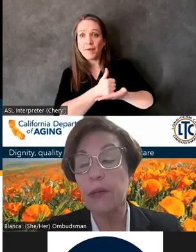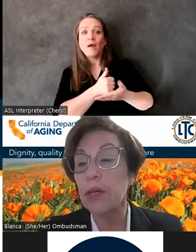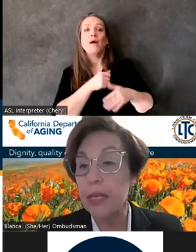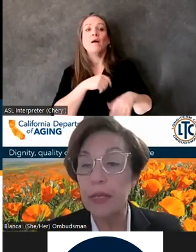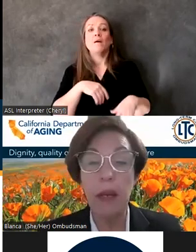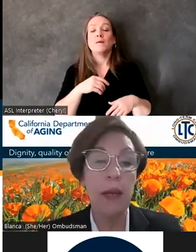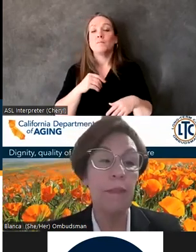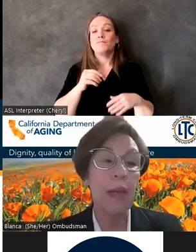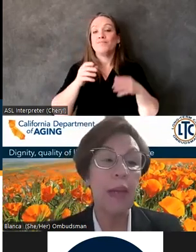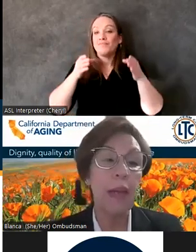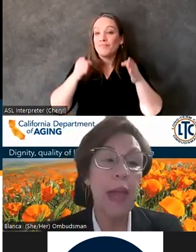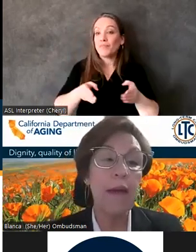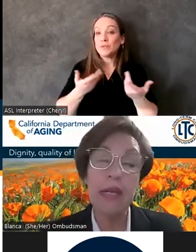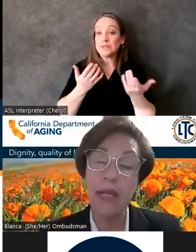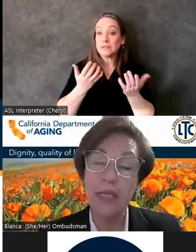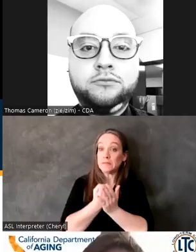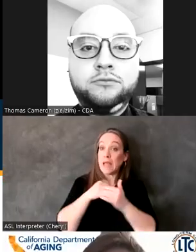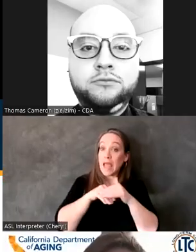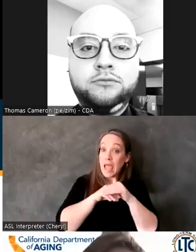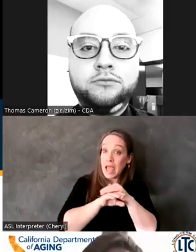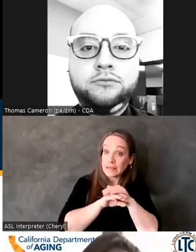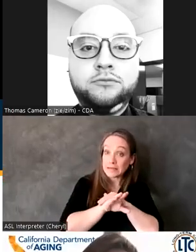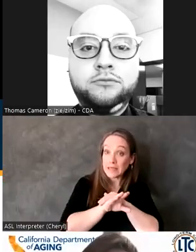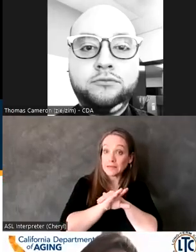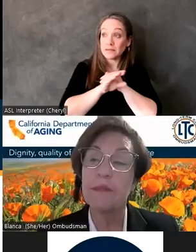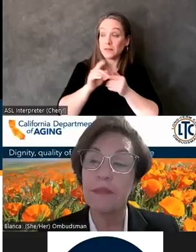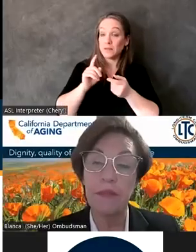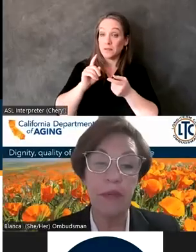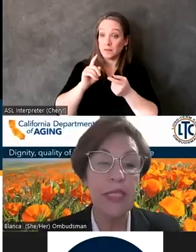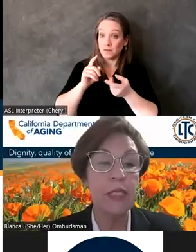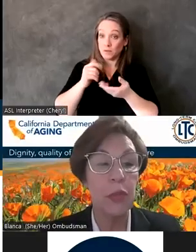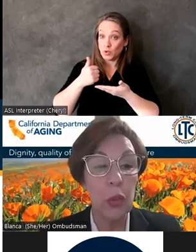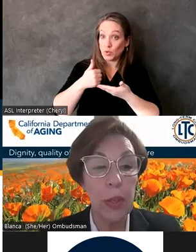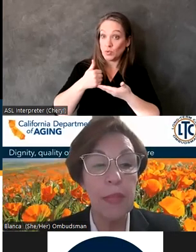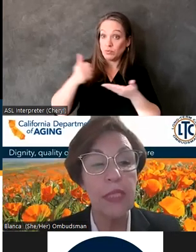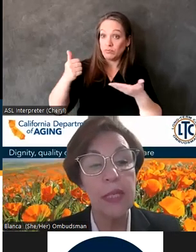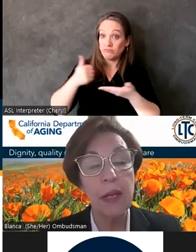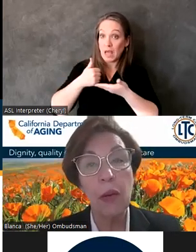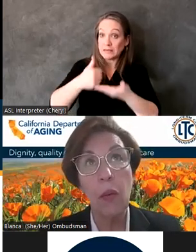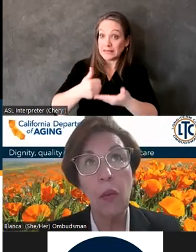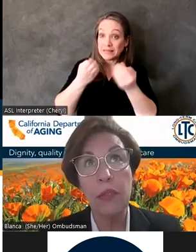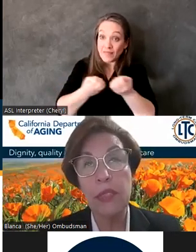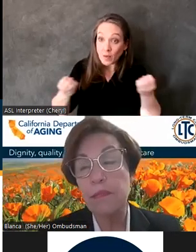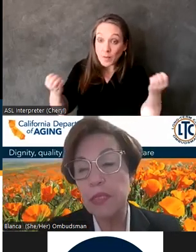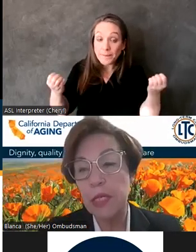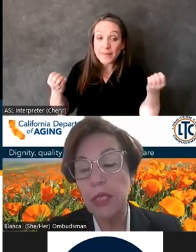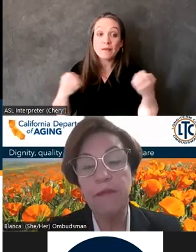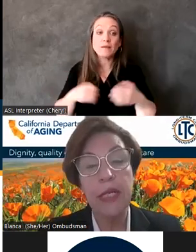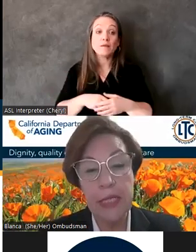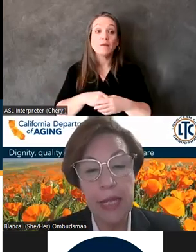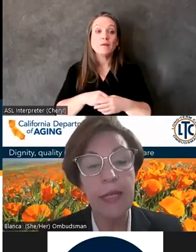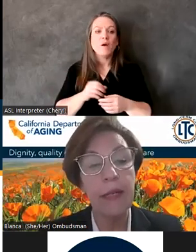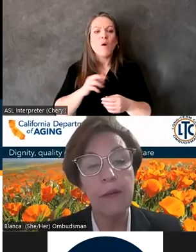accessing or getting, having access to assistive devices or equipment, or symptoms that are